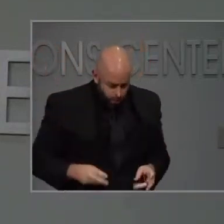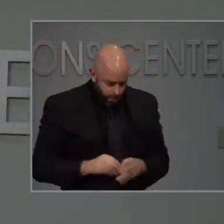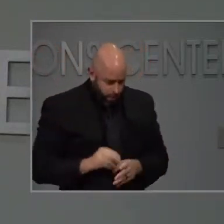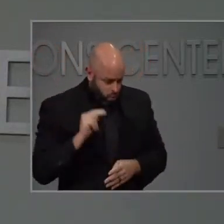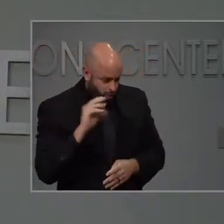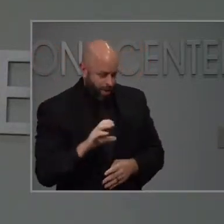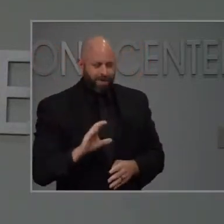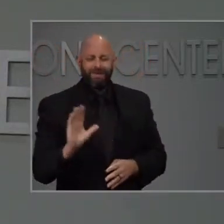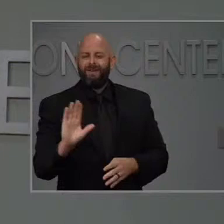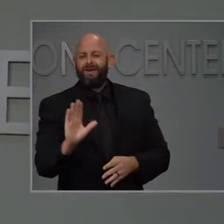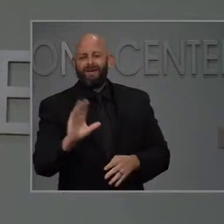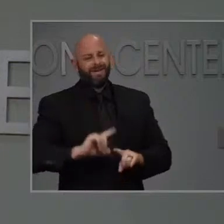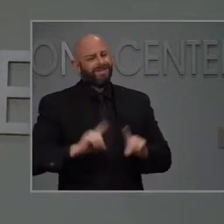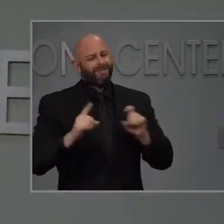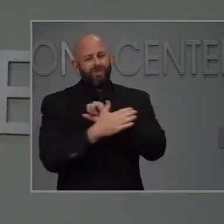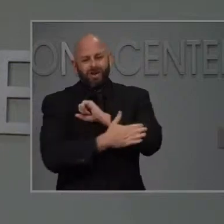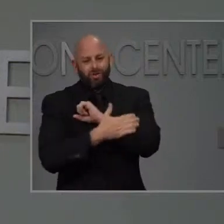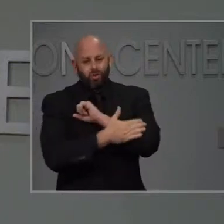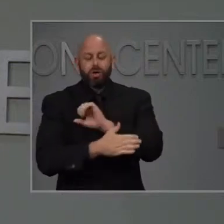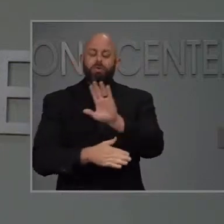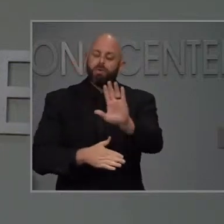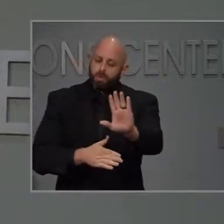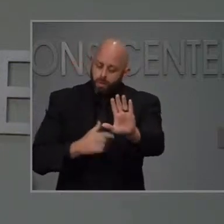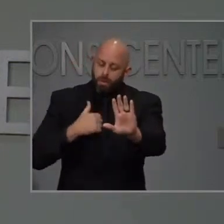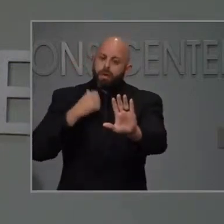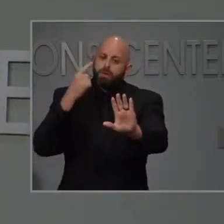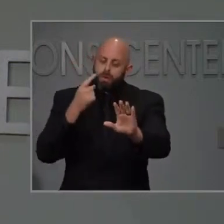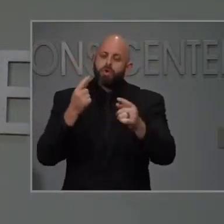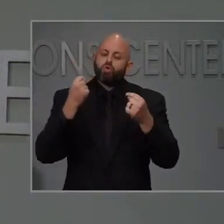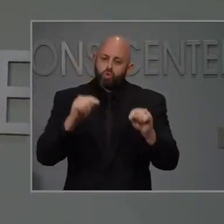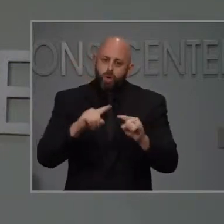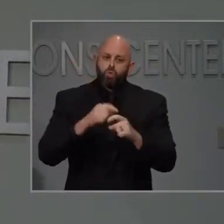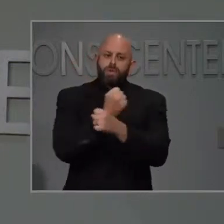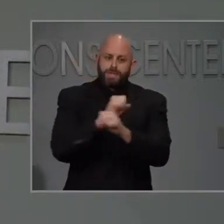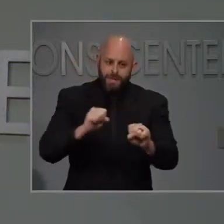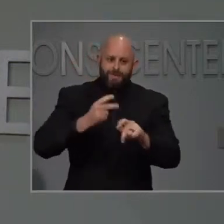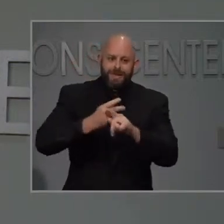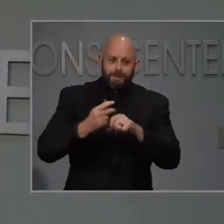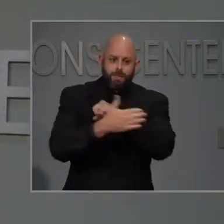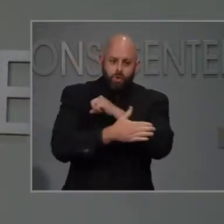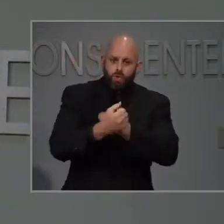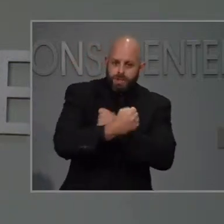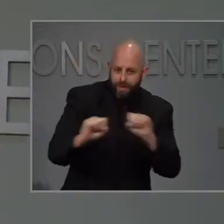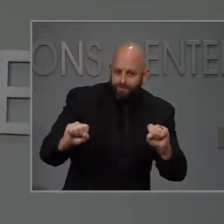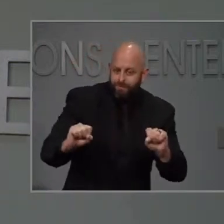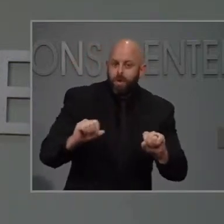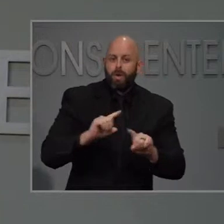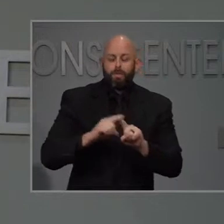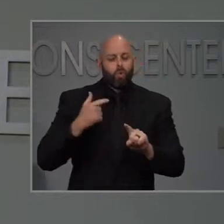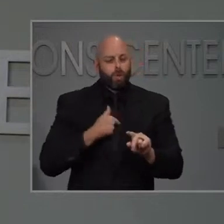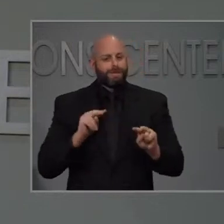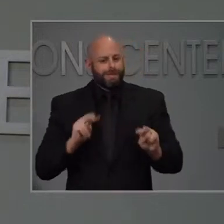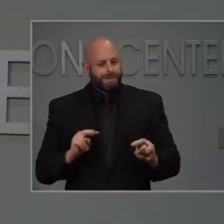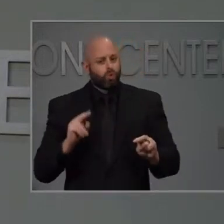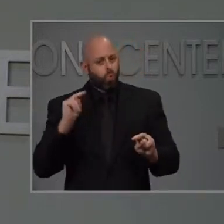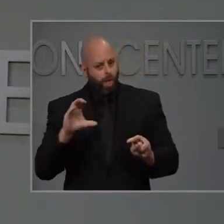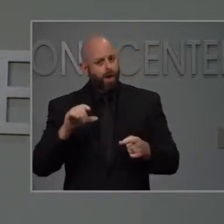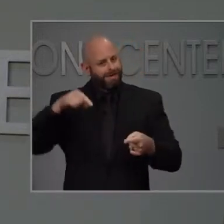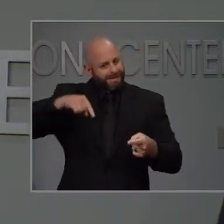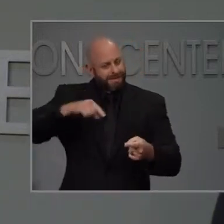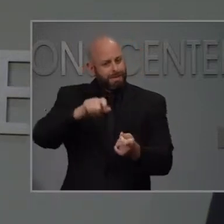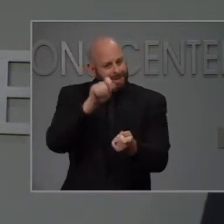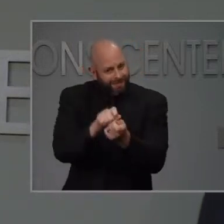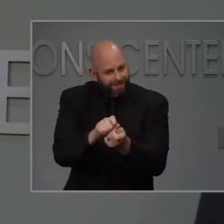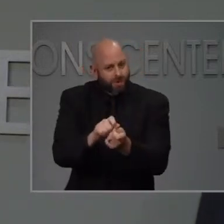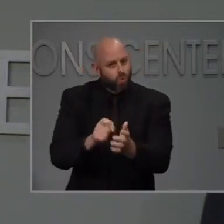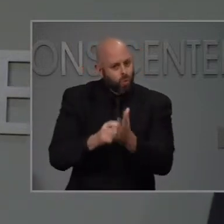the whole of the country, and I applaud them for doing that. But then we have to take into account the nuances here in North Carolina, looking in